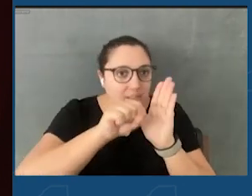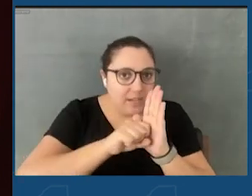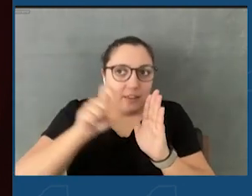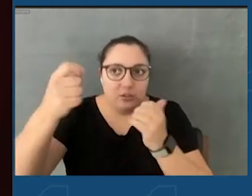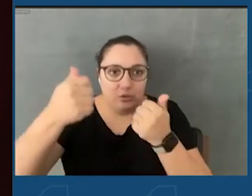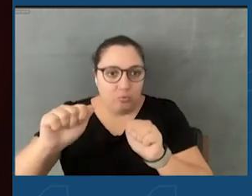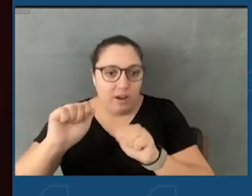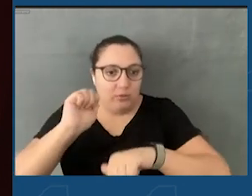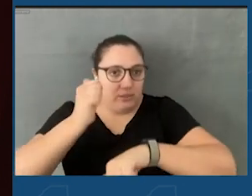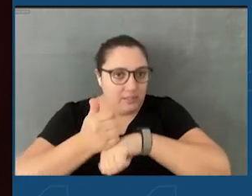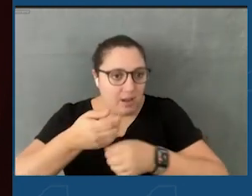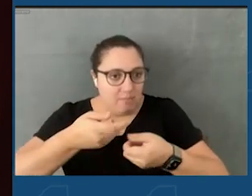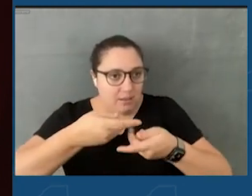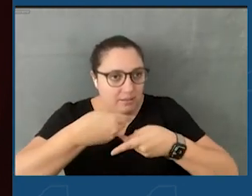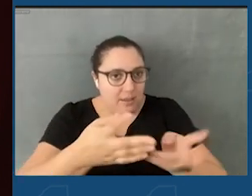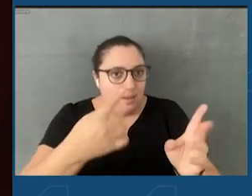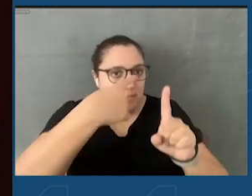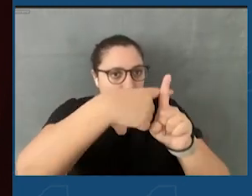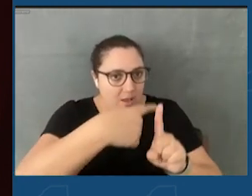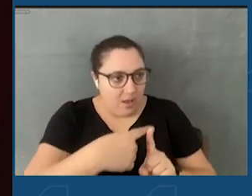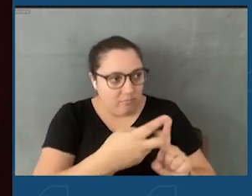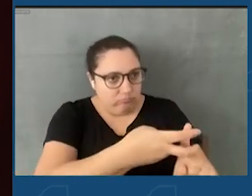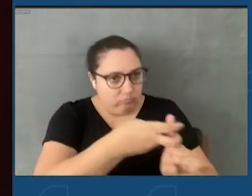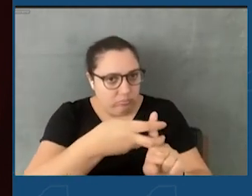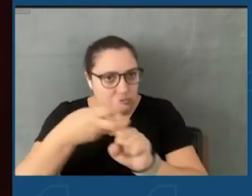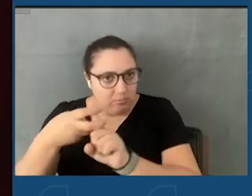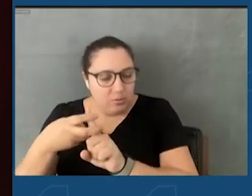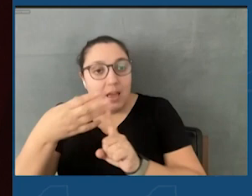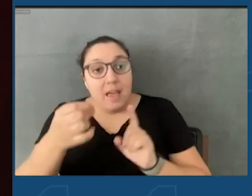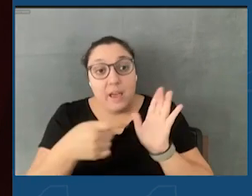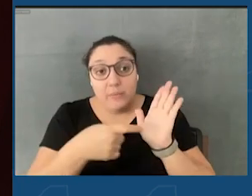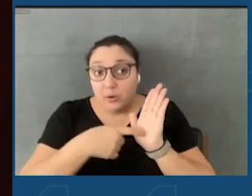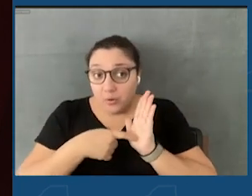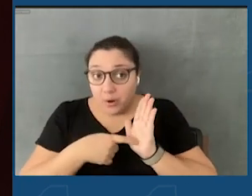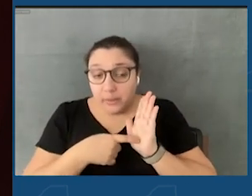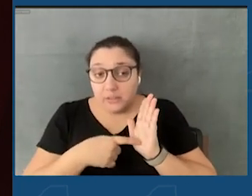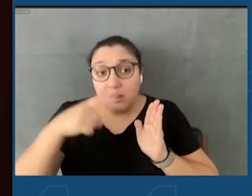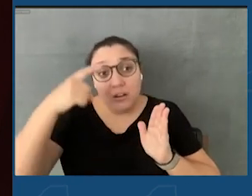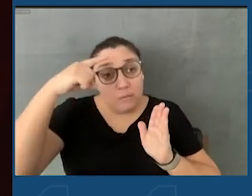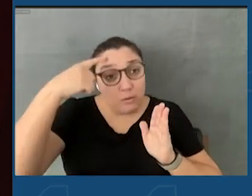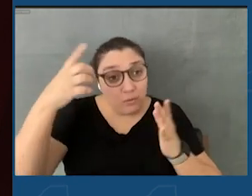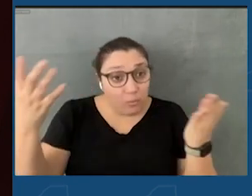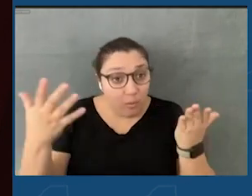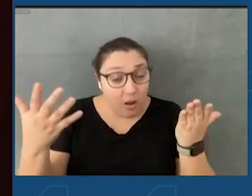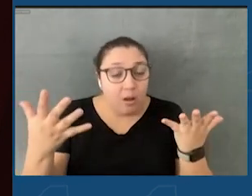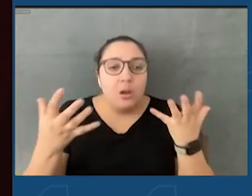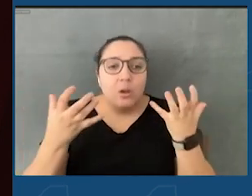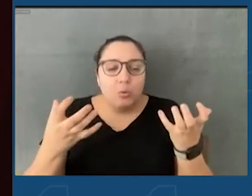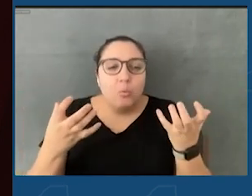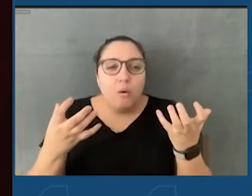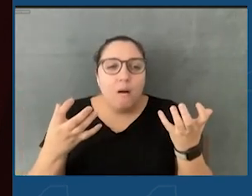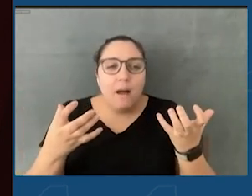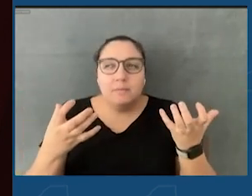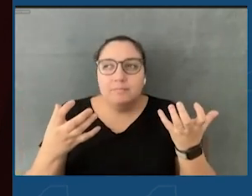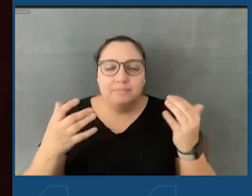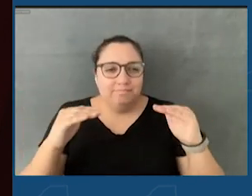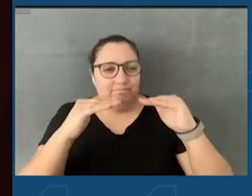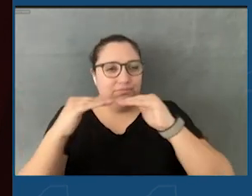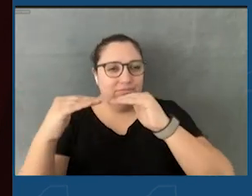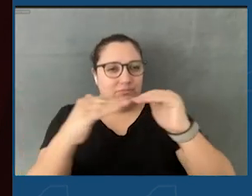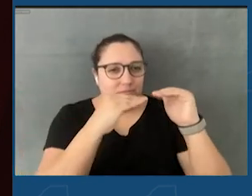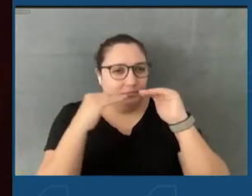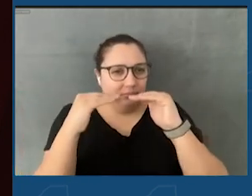has incredible history and incredible diversity and is just a rich, wonderful